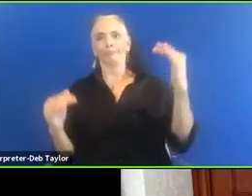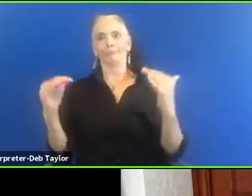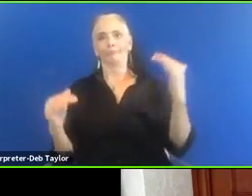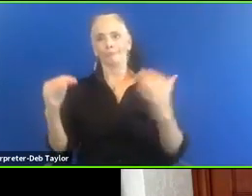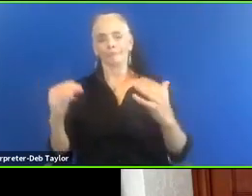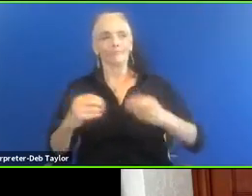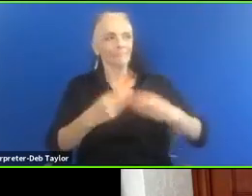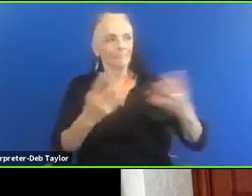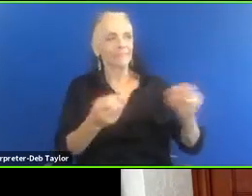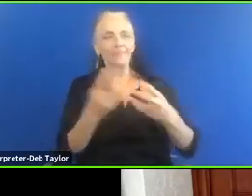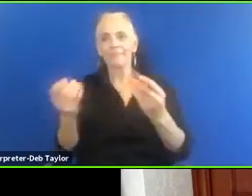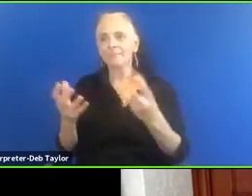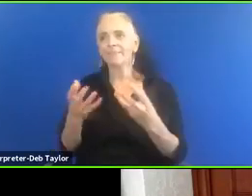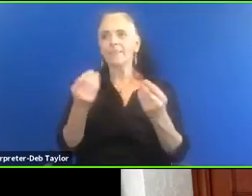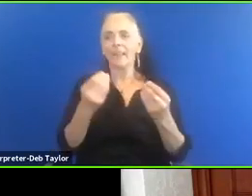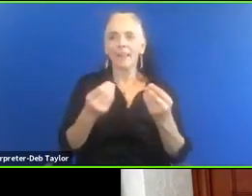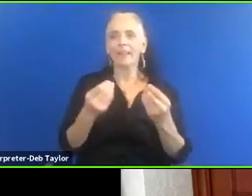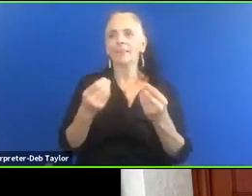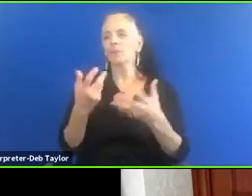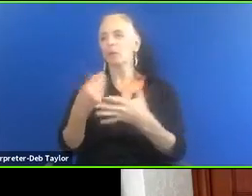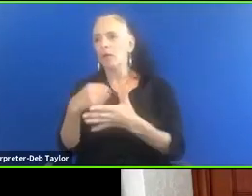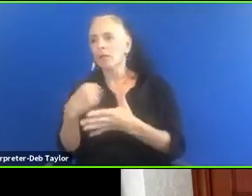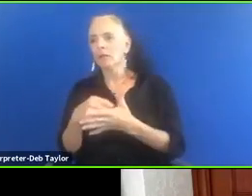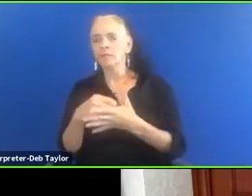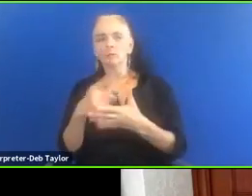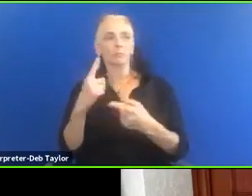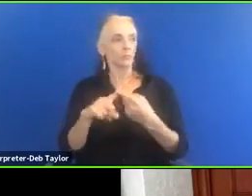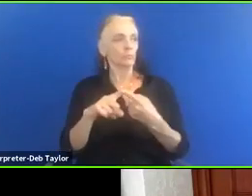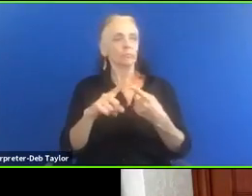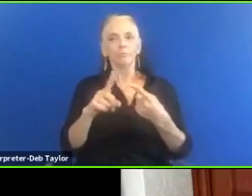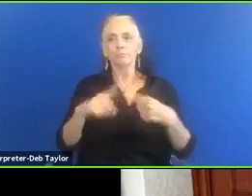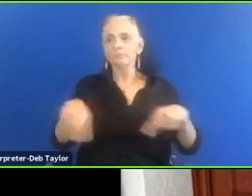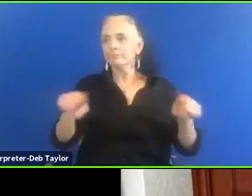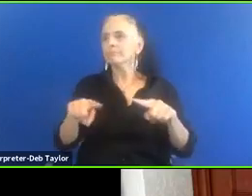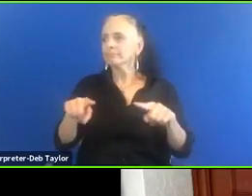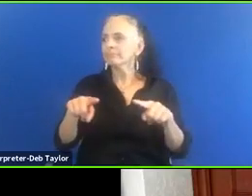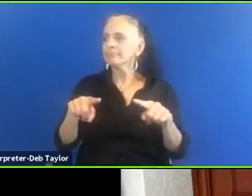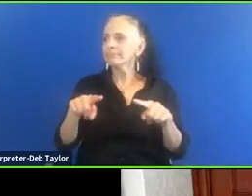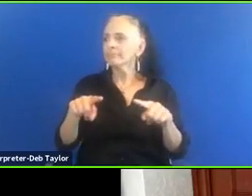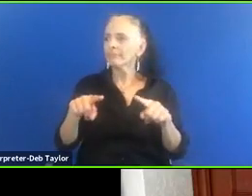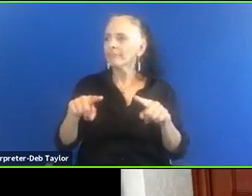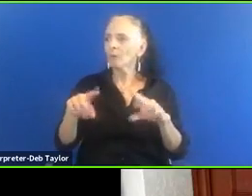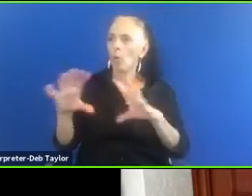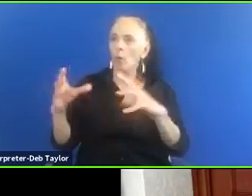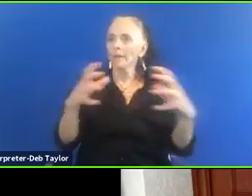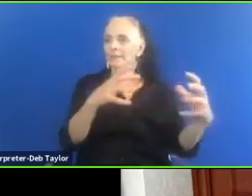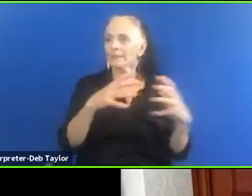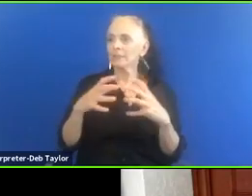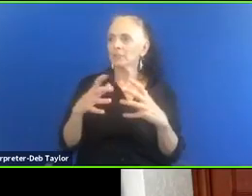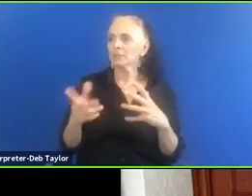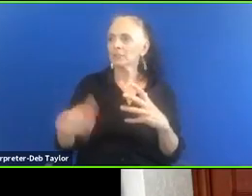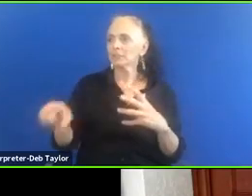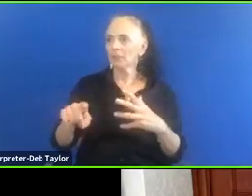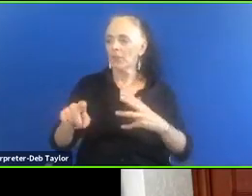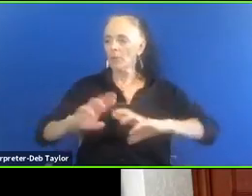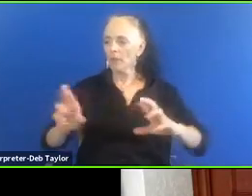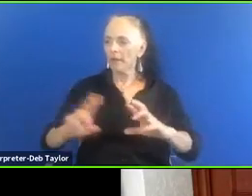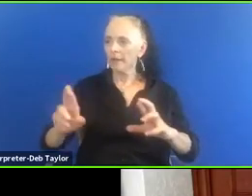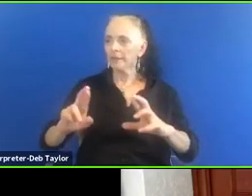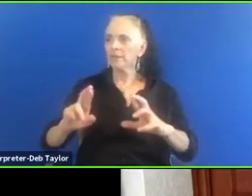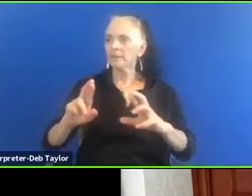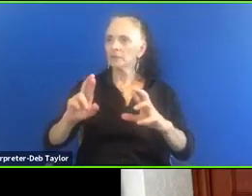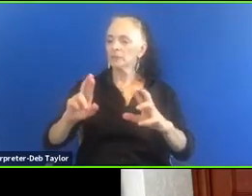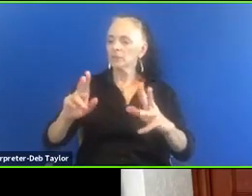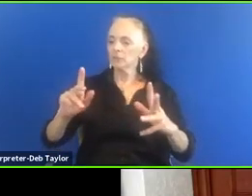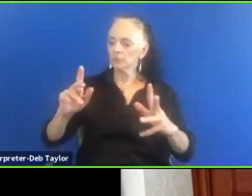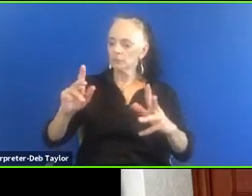that have been organizing for a while to be able to transform those resources and put them back